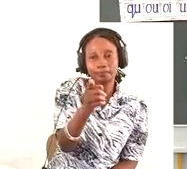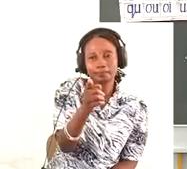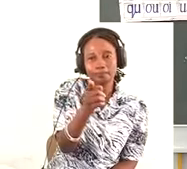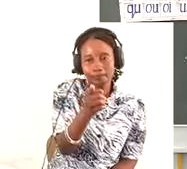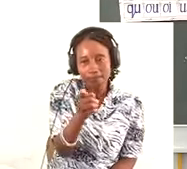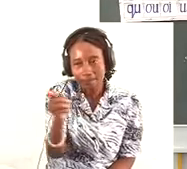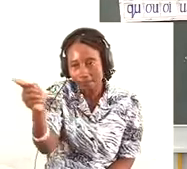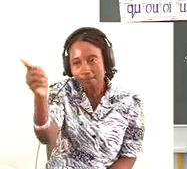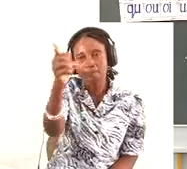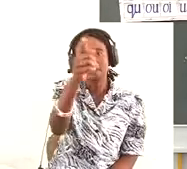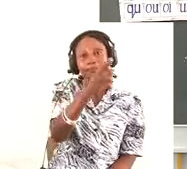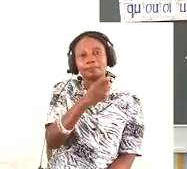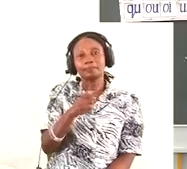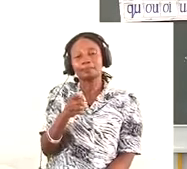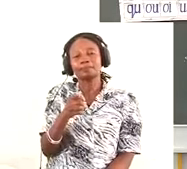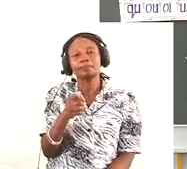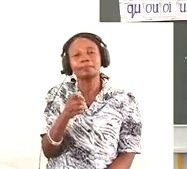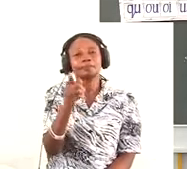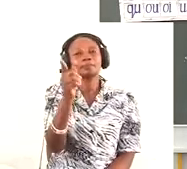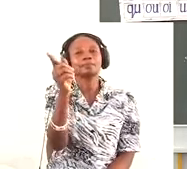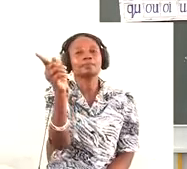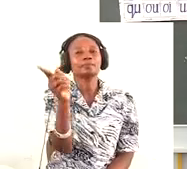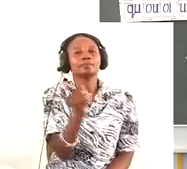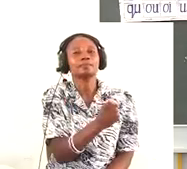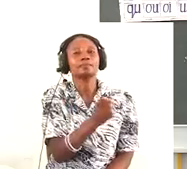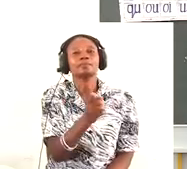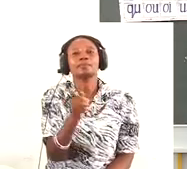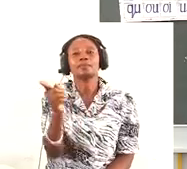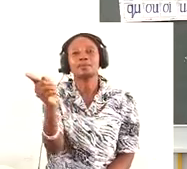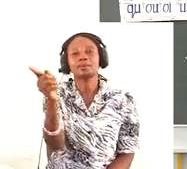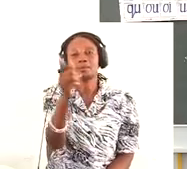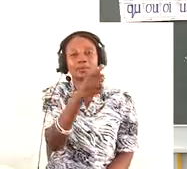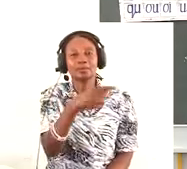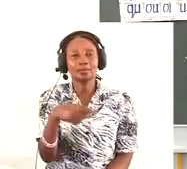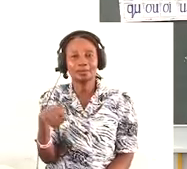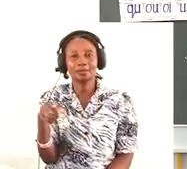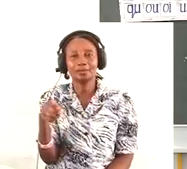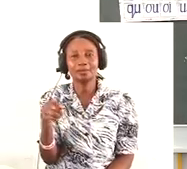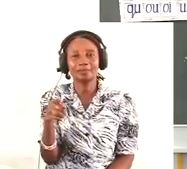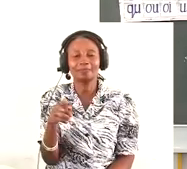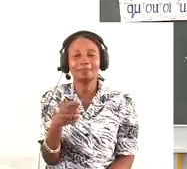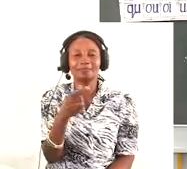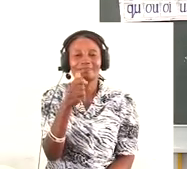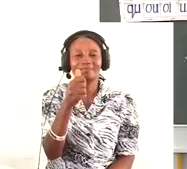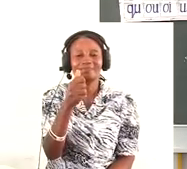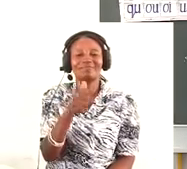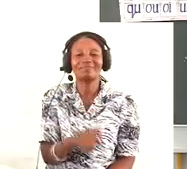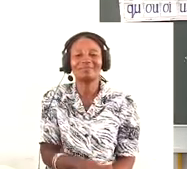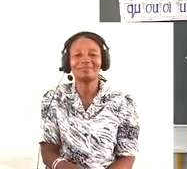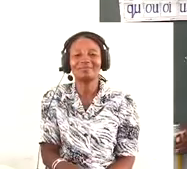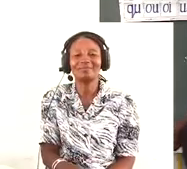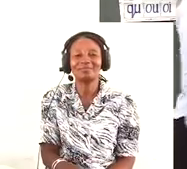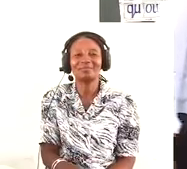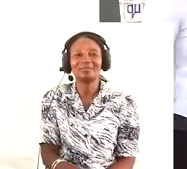around. There we go. Across and around.